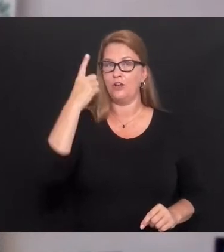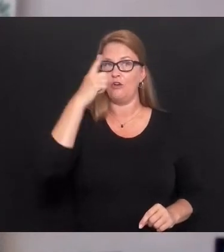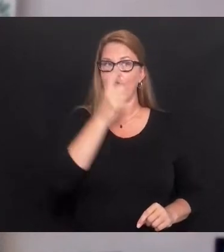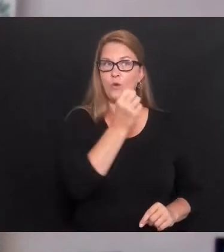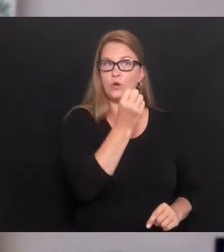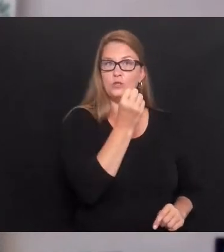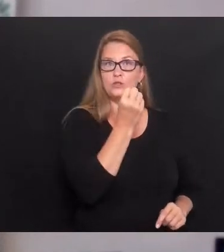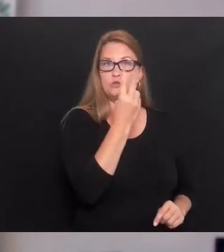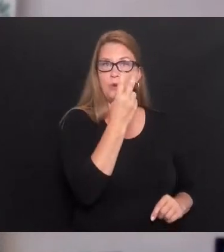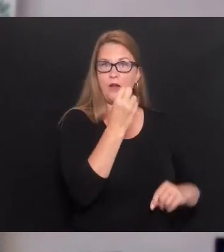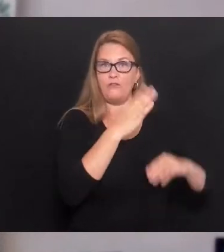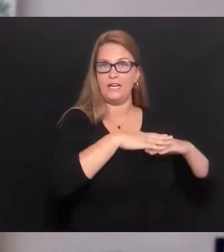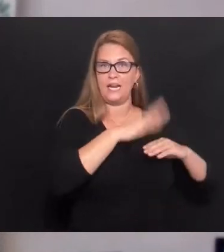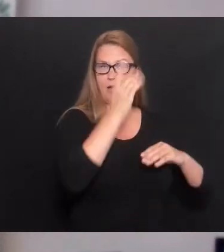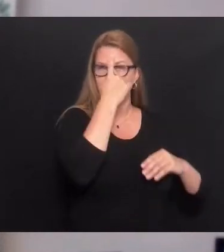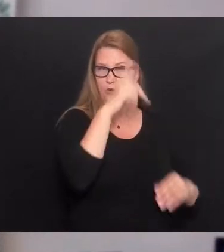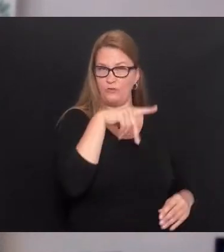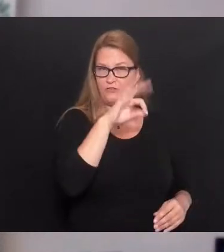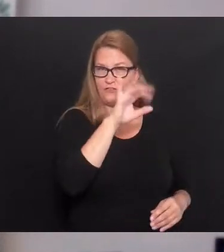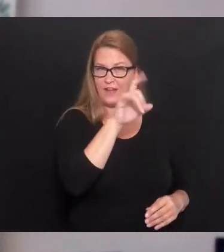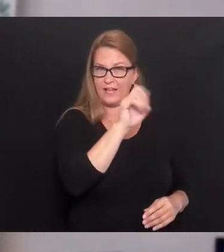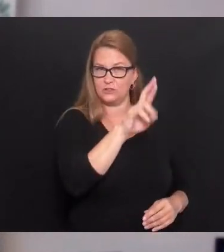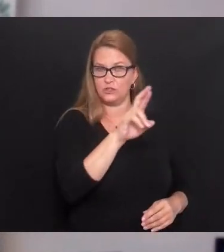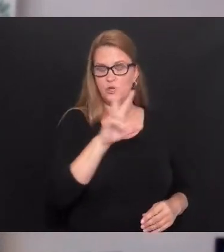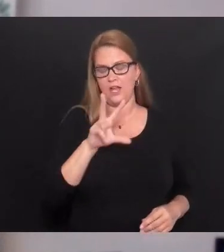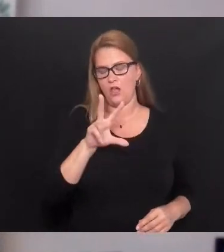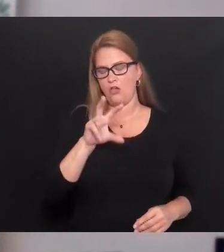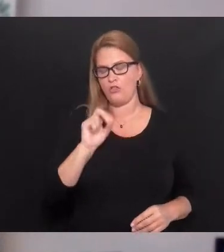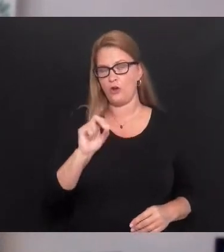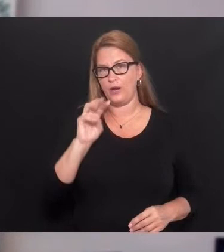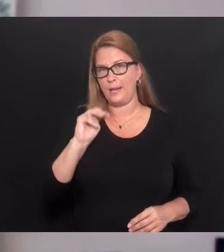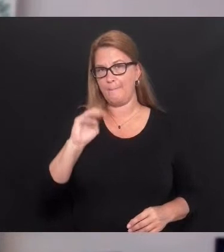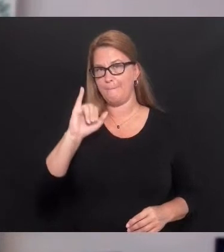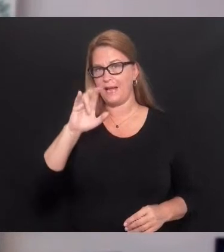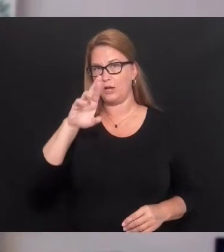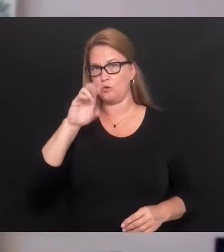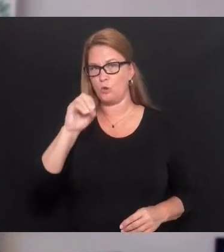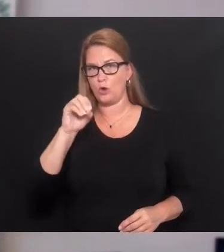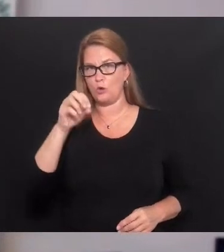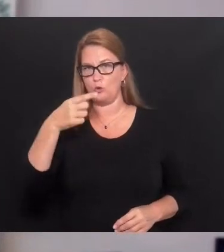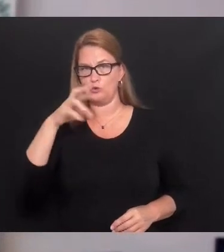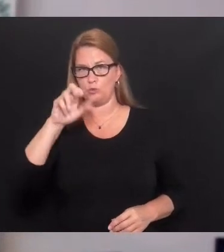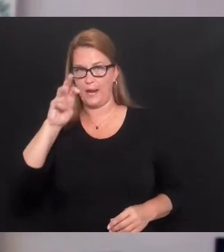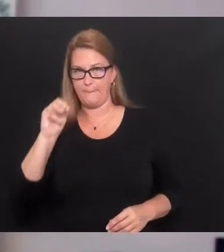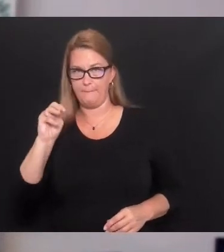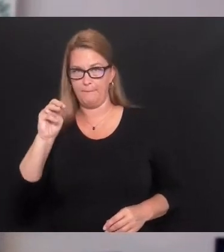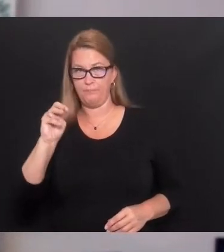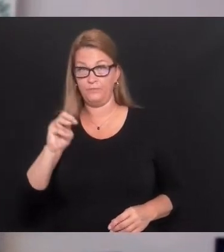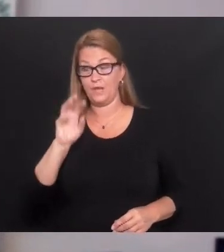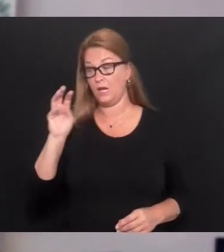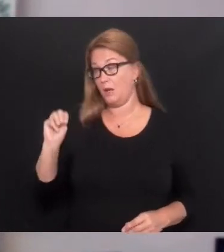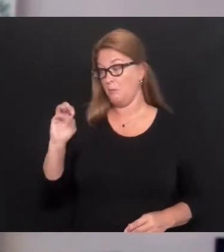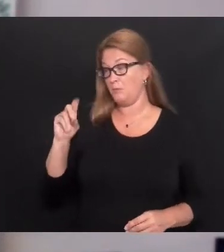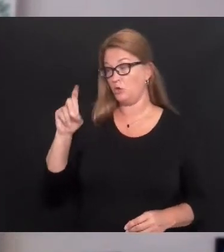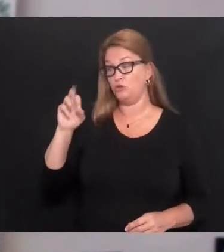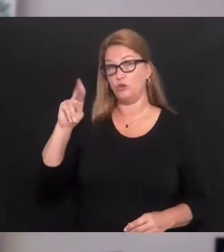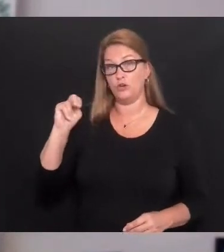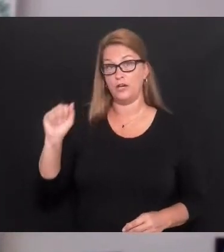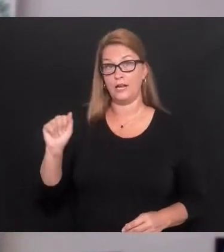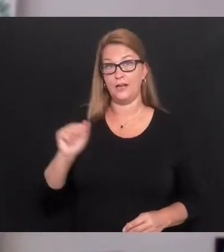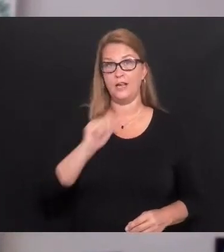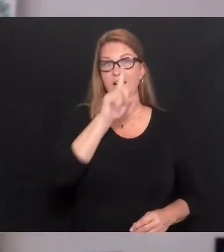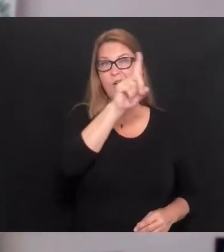and older is a 30 microgram dose of the vaccine. Moderna, in their shots, were